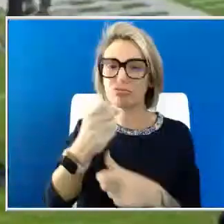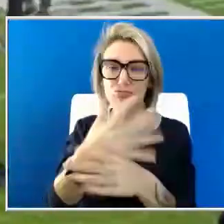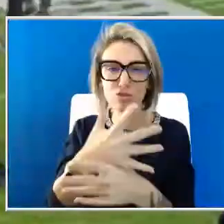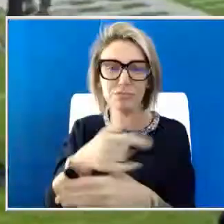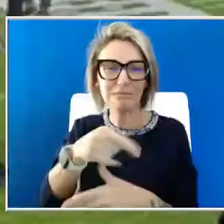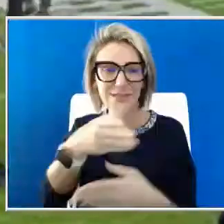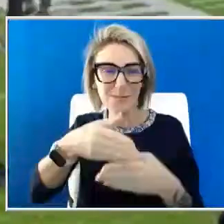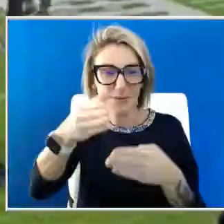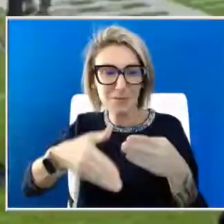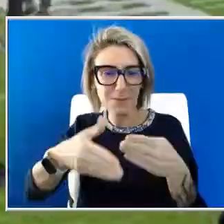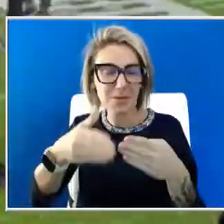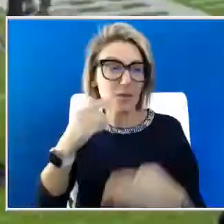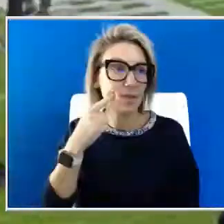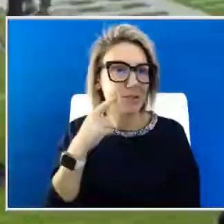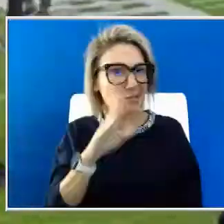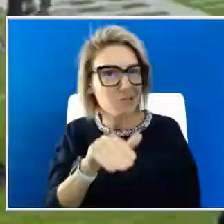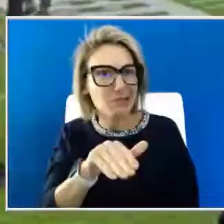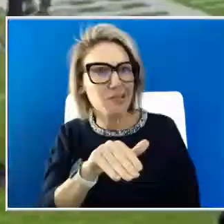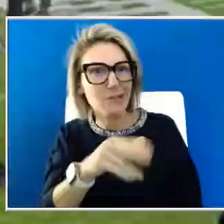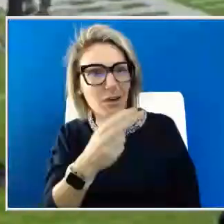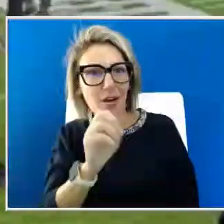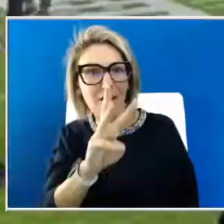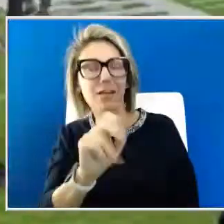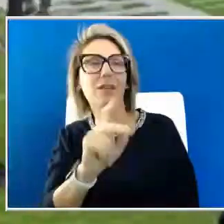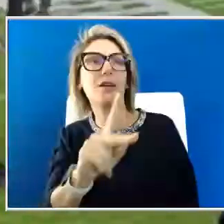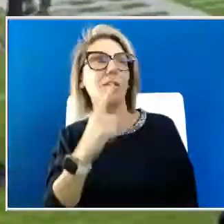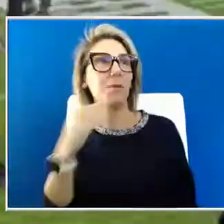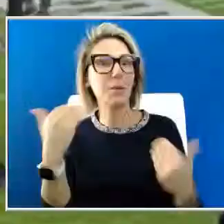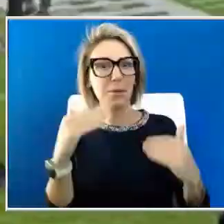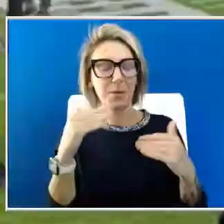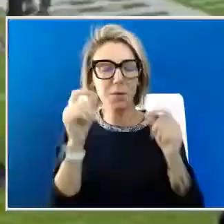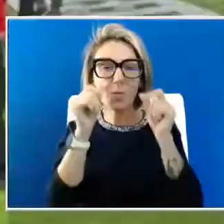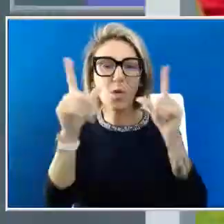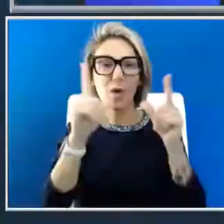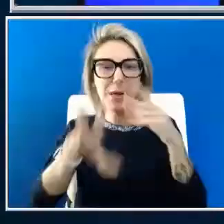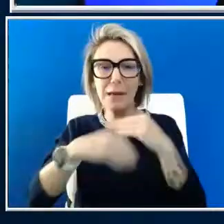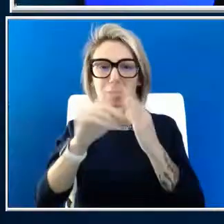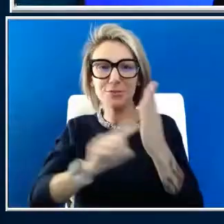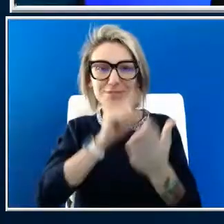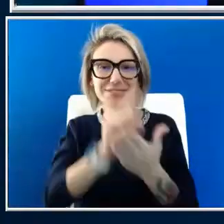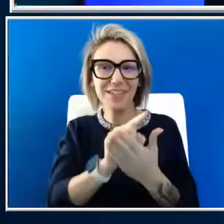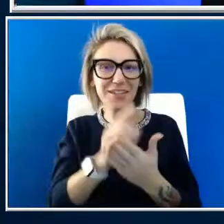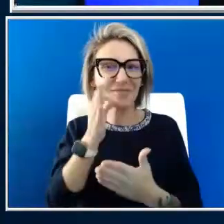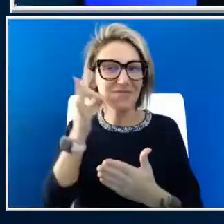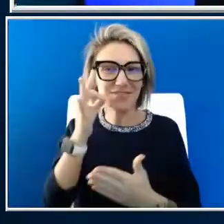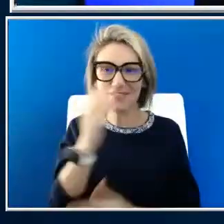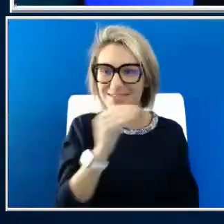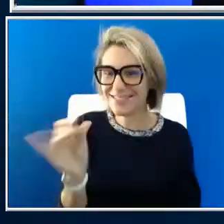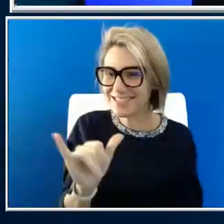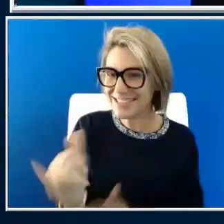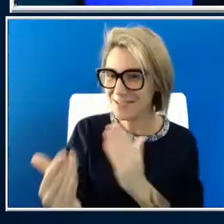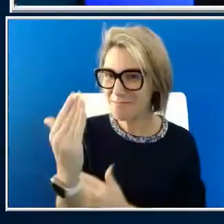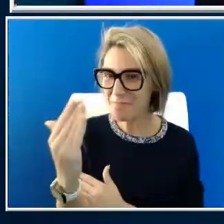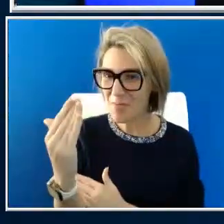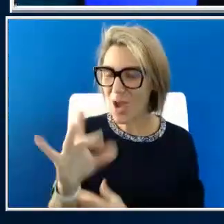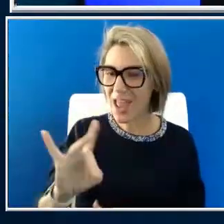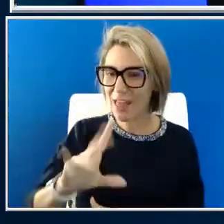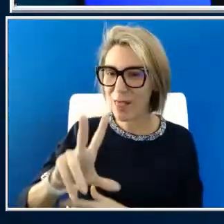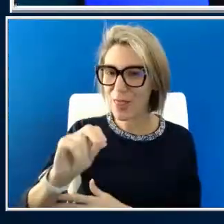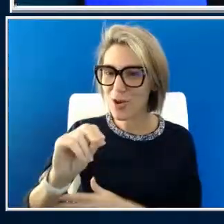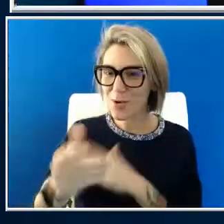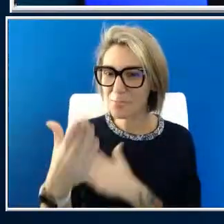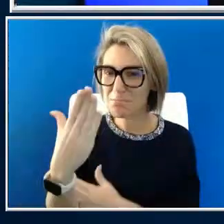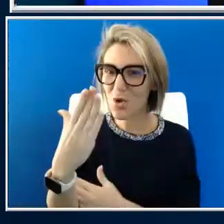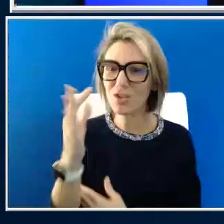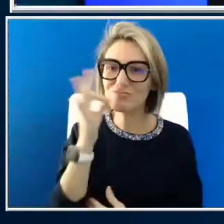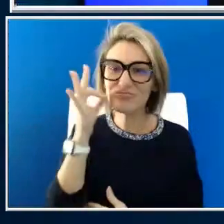know I got up early yesterday. It helped to have that extra hour of sleep on the same morning that the Chiefs were playing at 8:30 in the morning. So did you do Chiefs and coffee? How did that